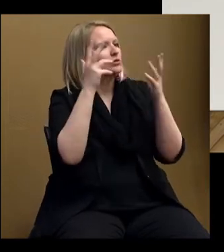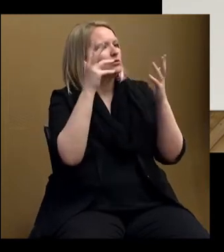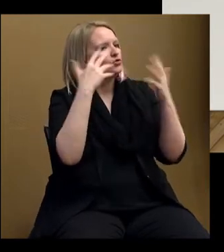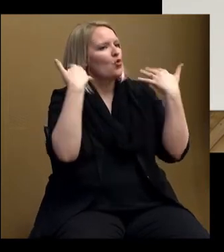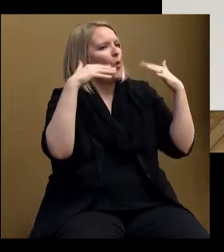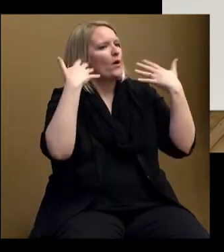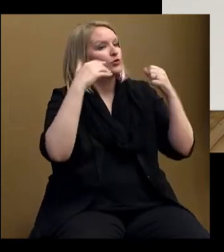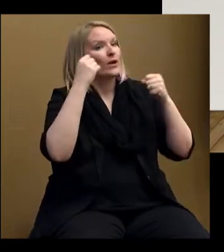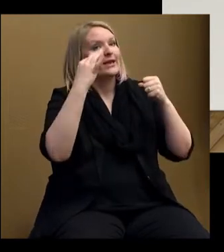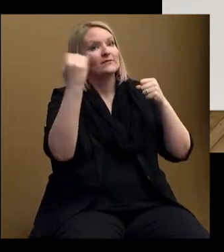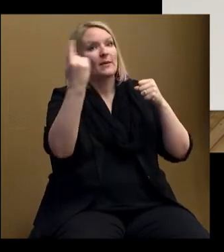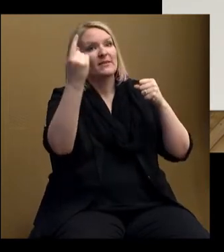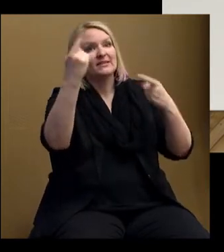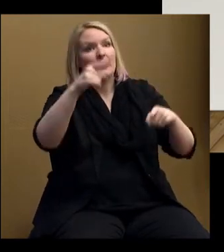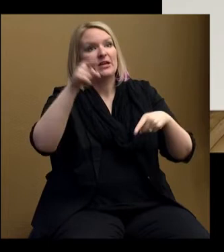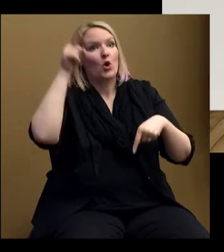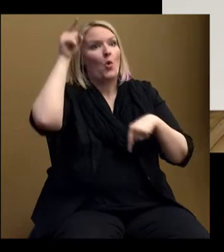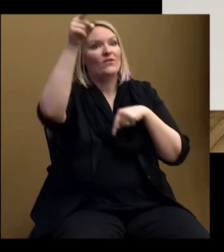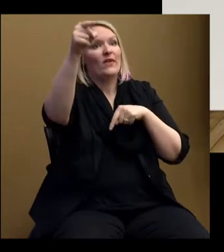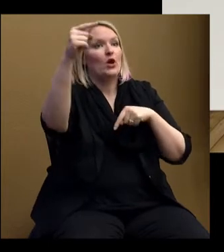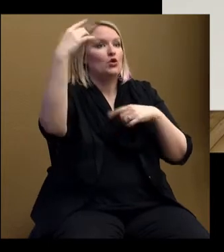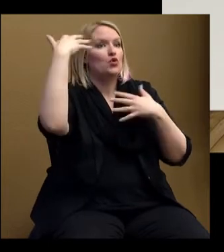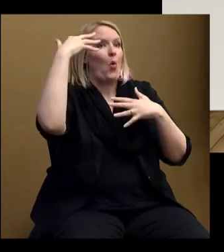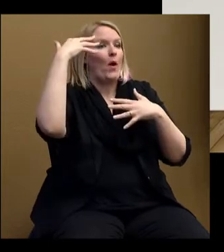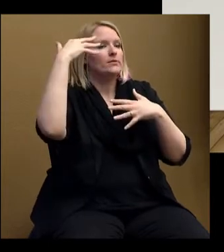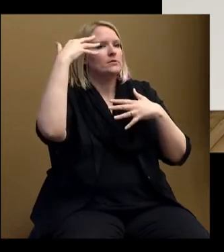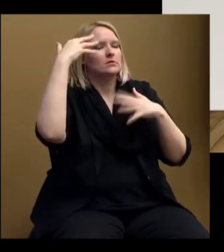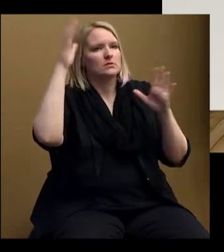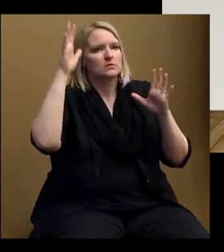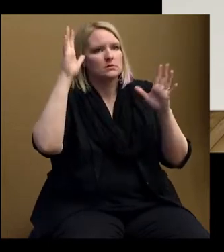there's anything going on in the environment,